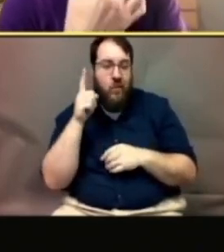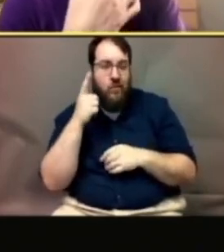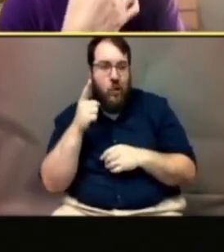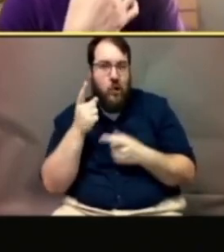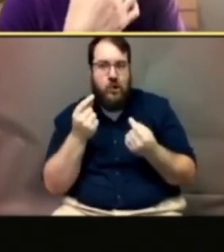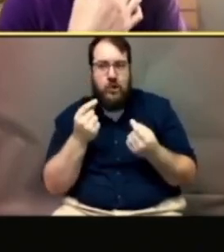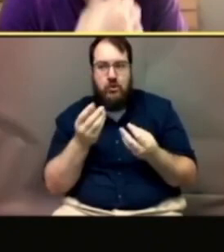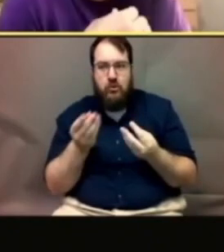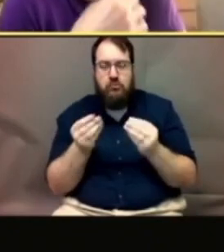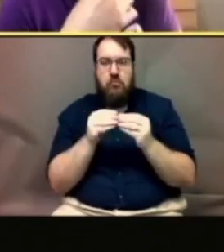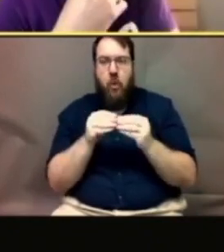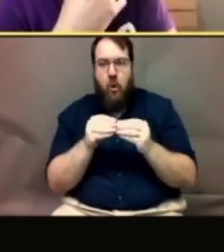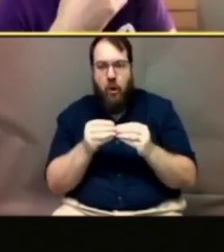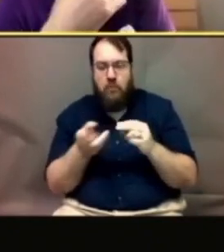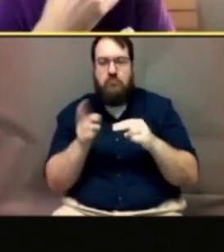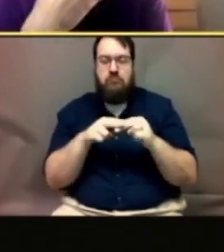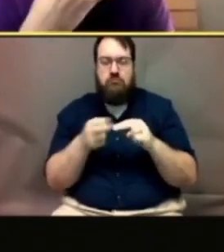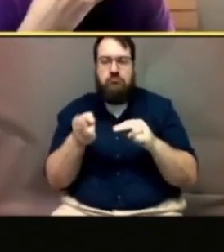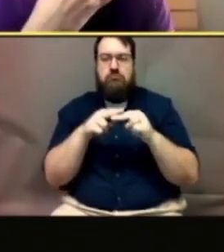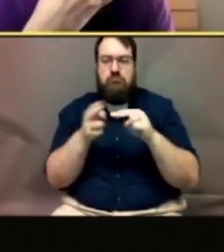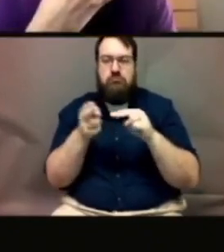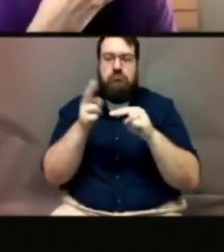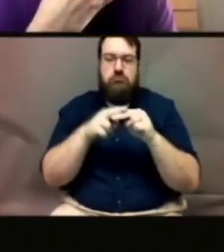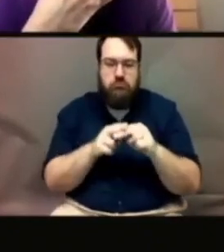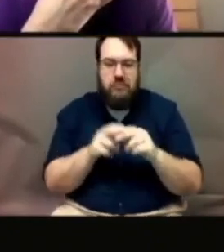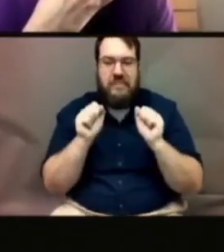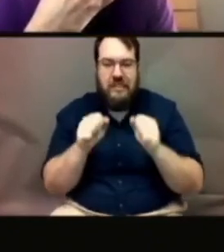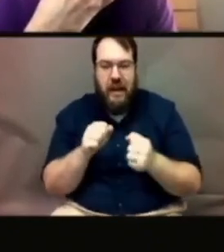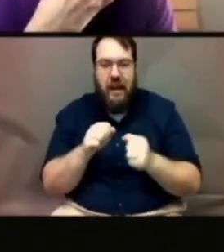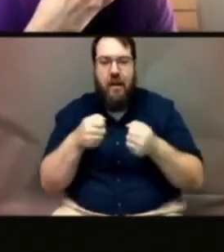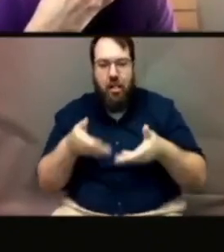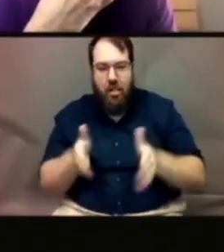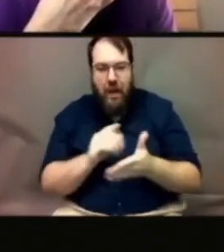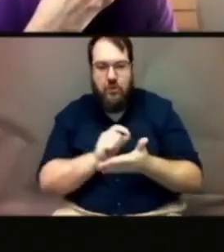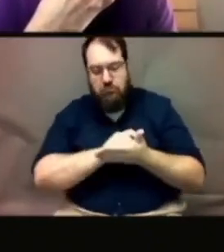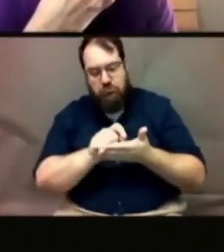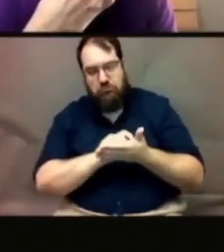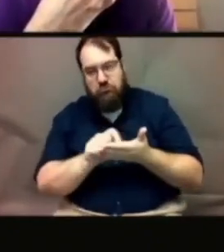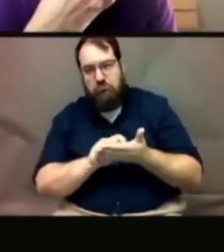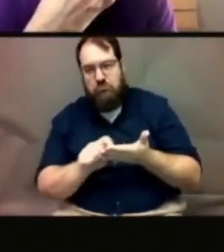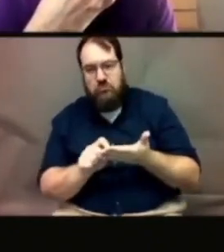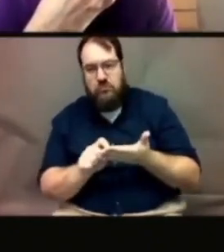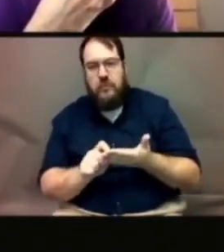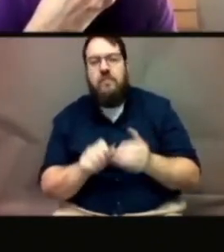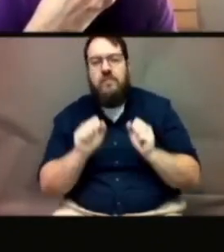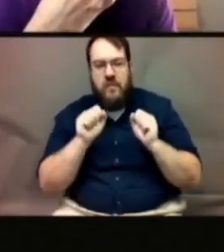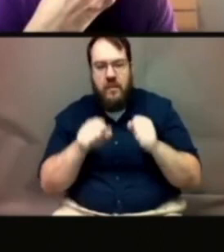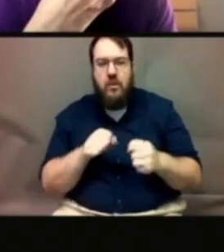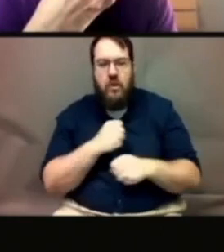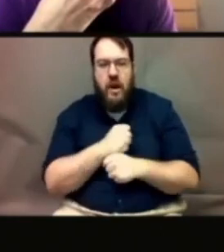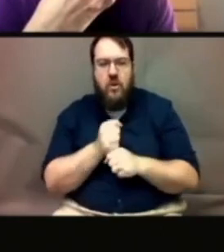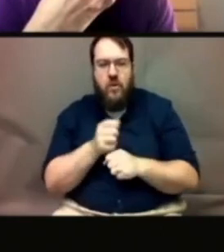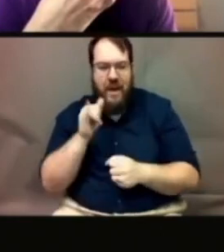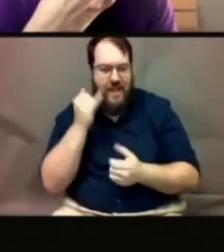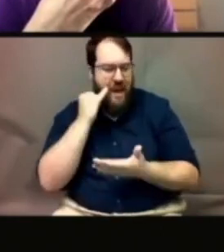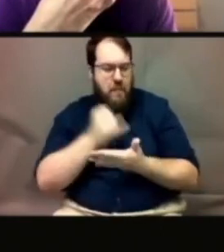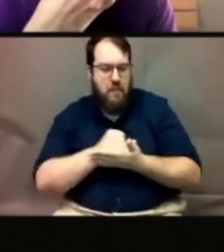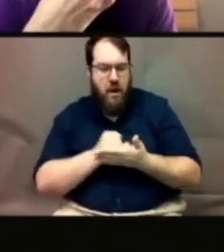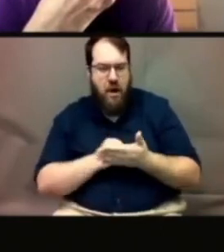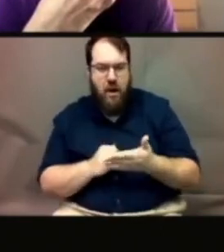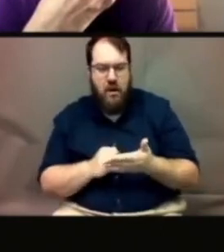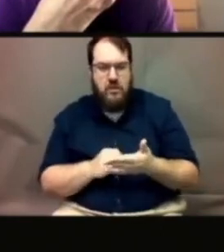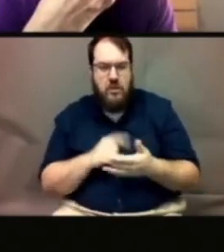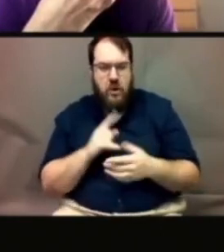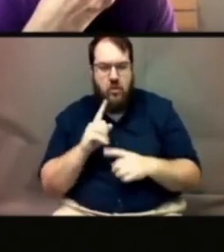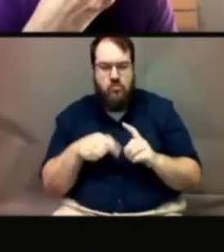the pen, lets you draw on the stage. Right. And so so that gives us that make a sketch feel. So when I put the